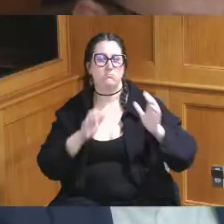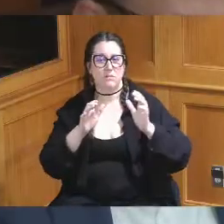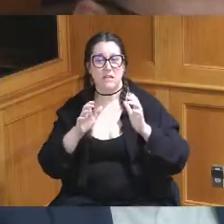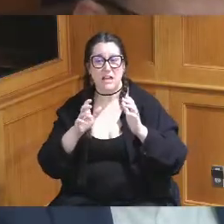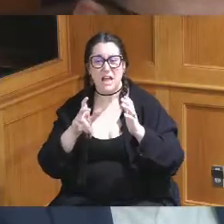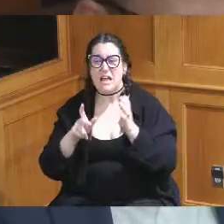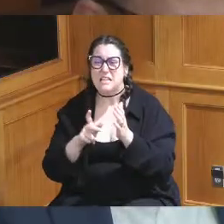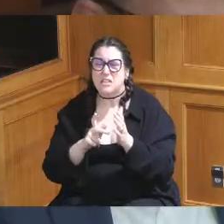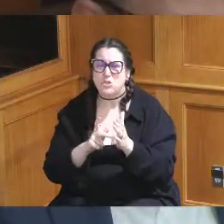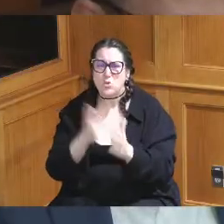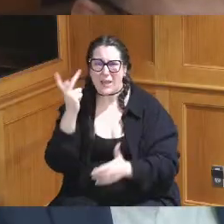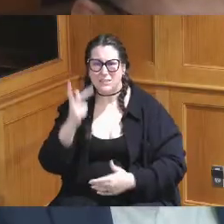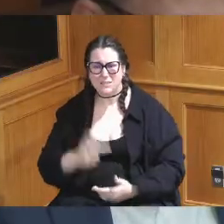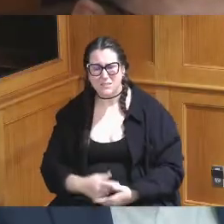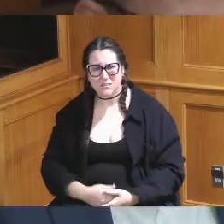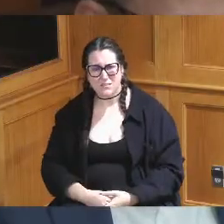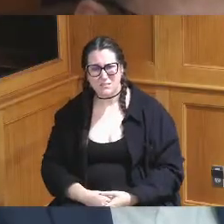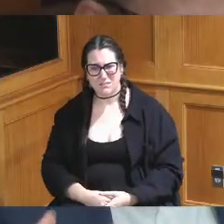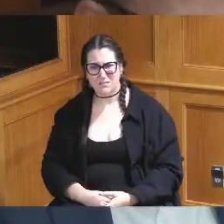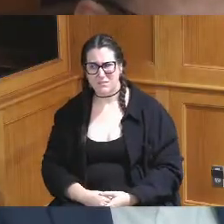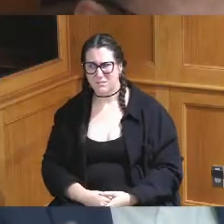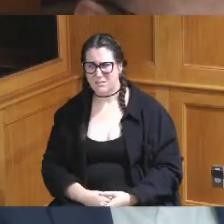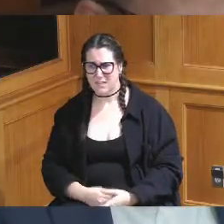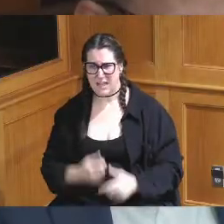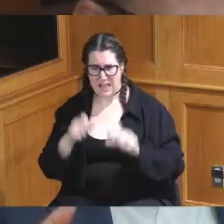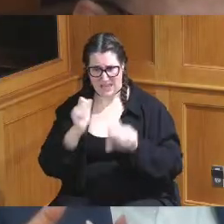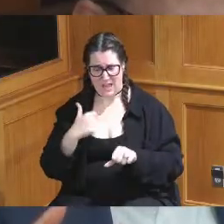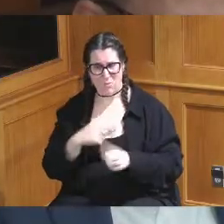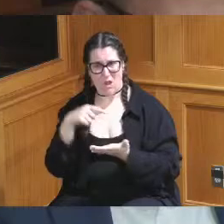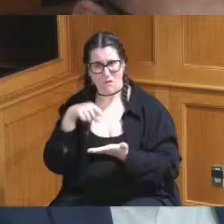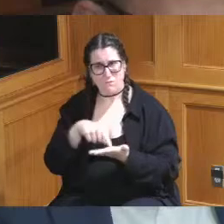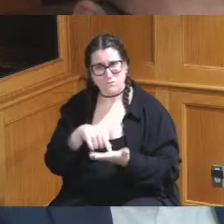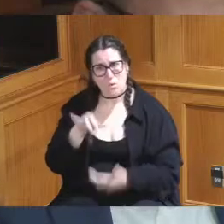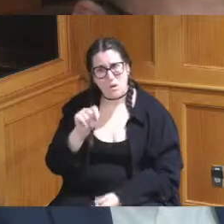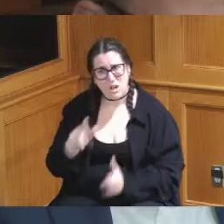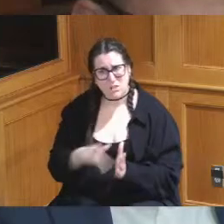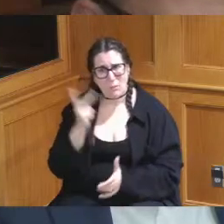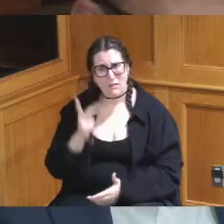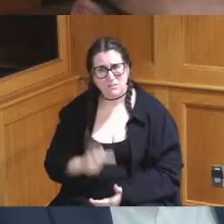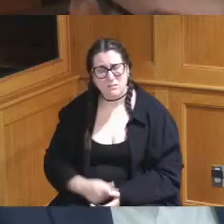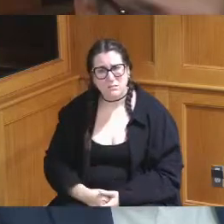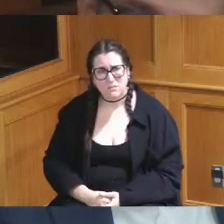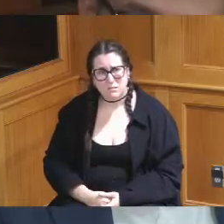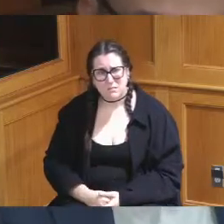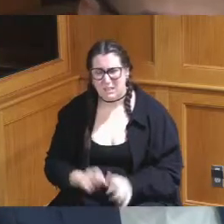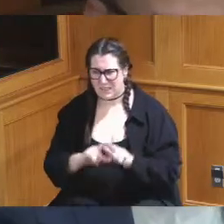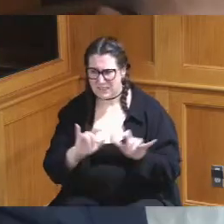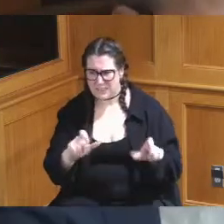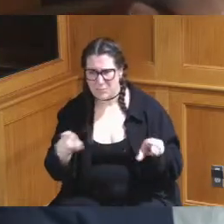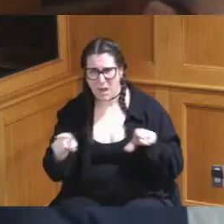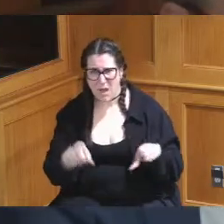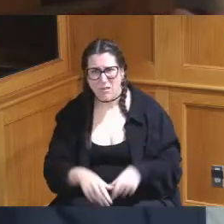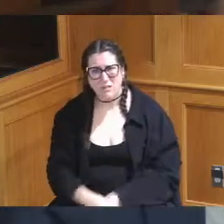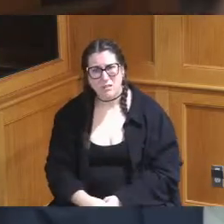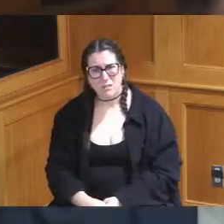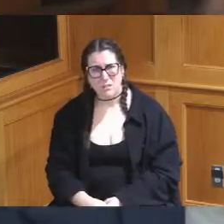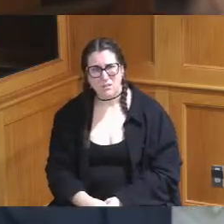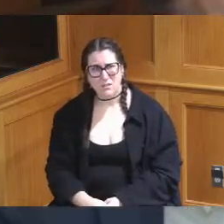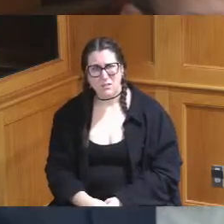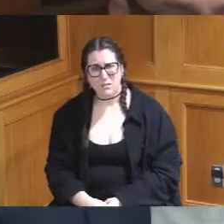two? And can we afford to do it times two at the same time?